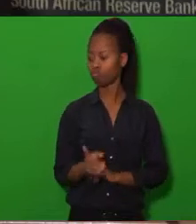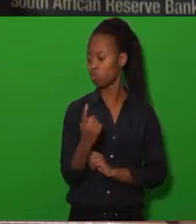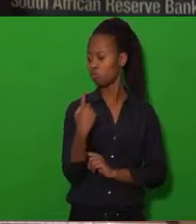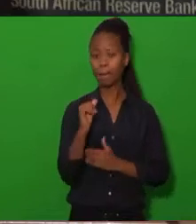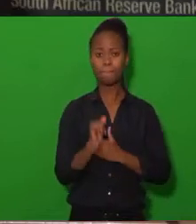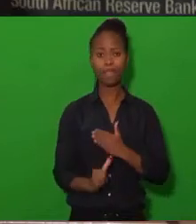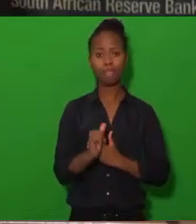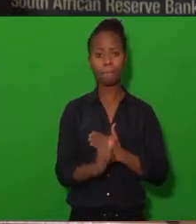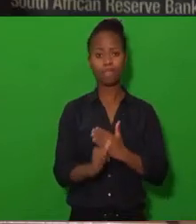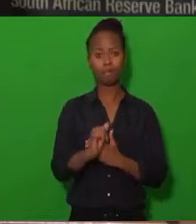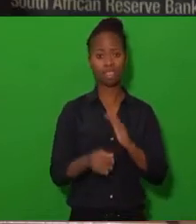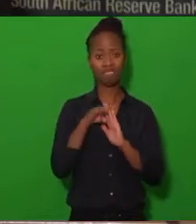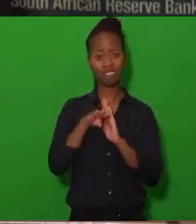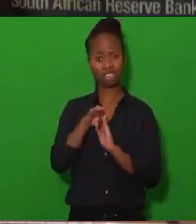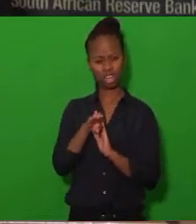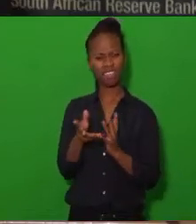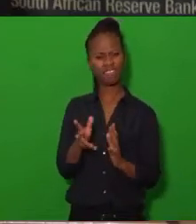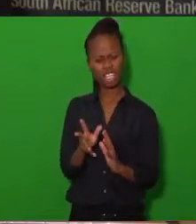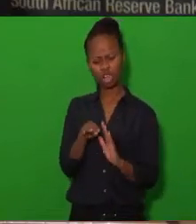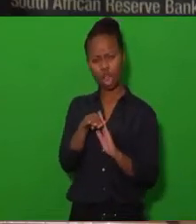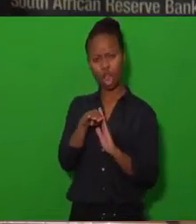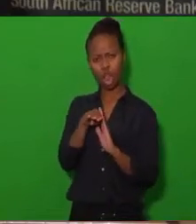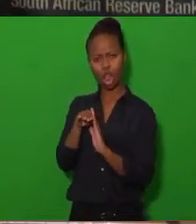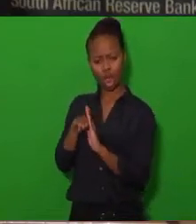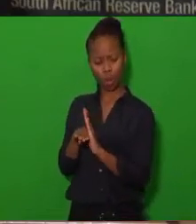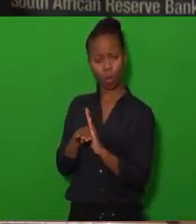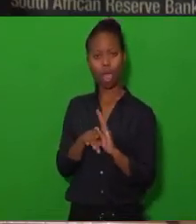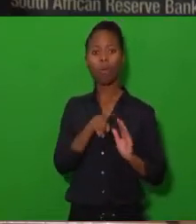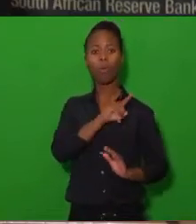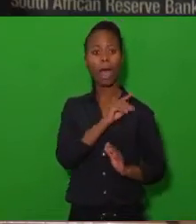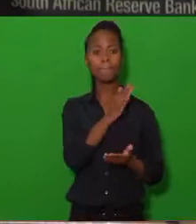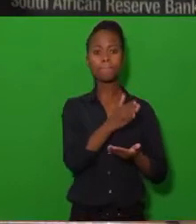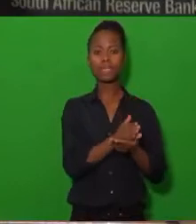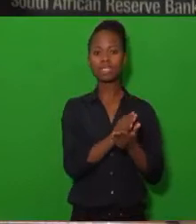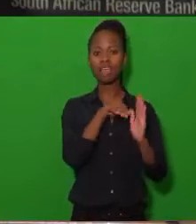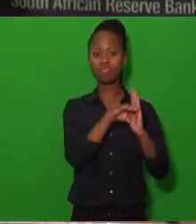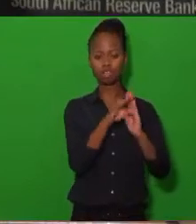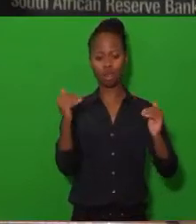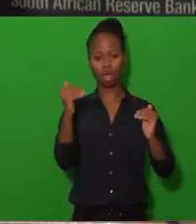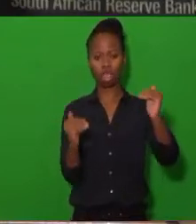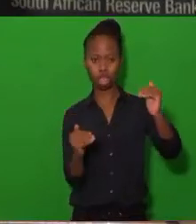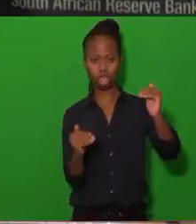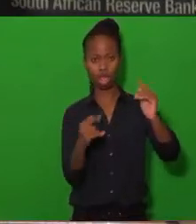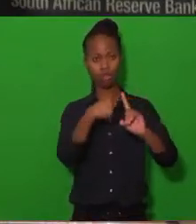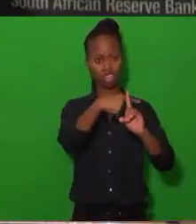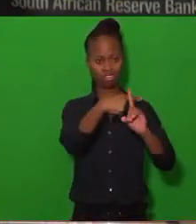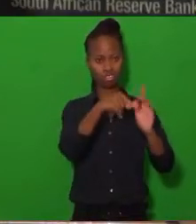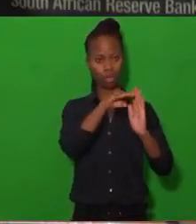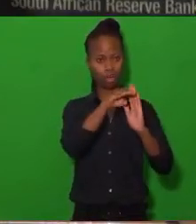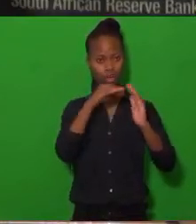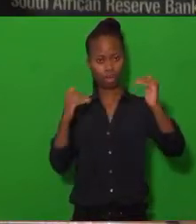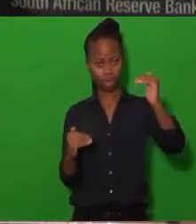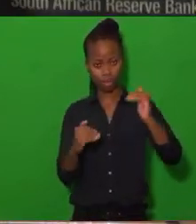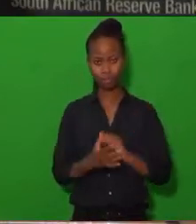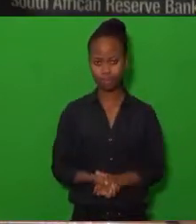Recent monthly inflation has been lower than the midpoint of the inflation target range. The year-on-year